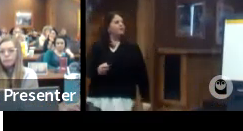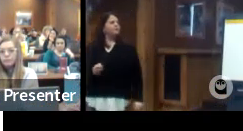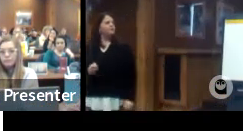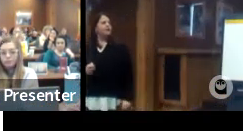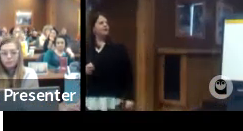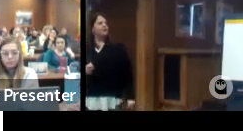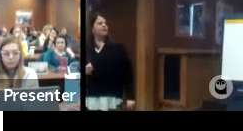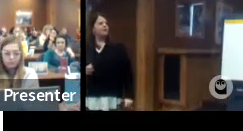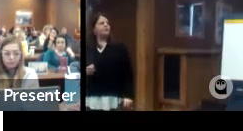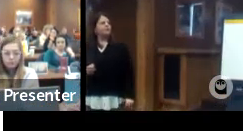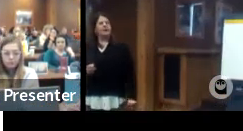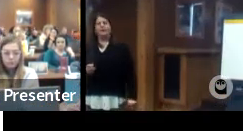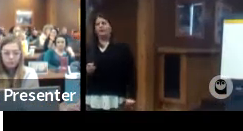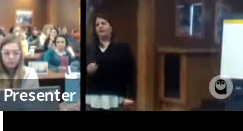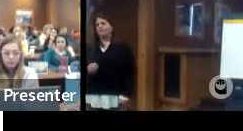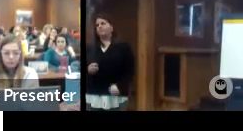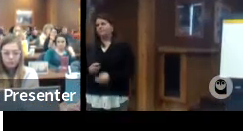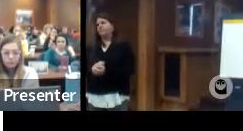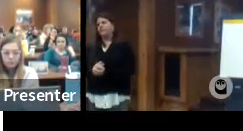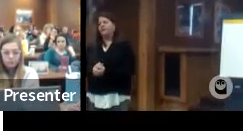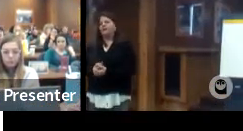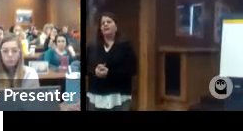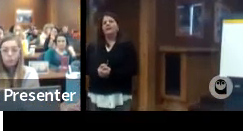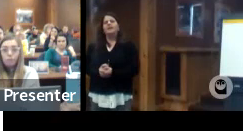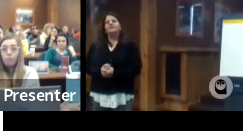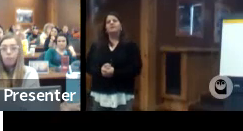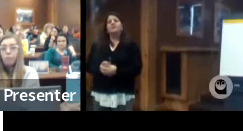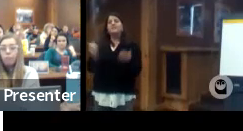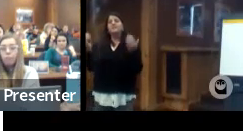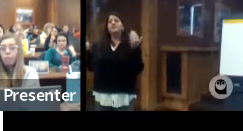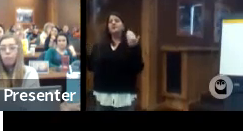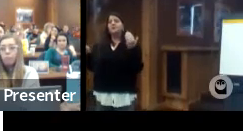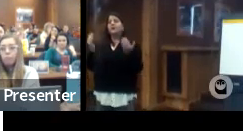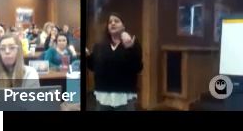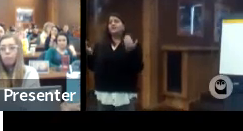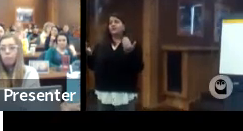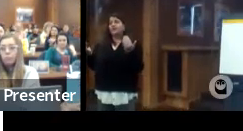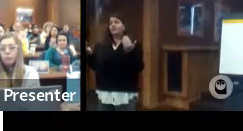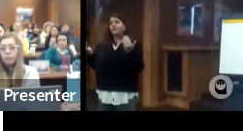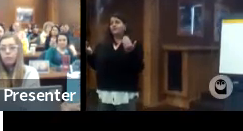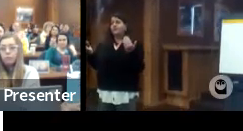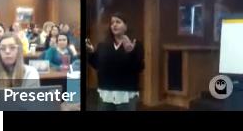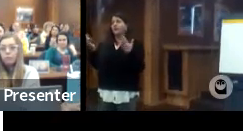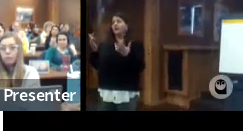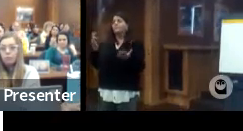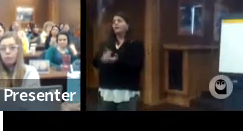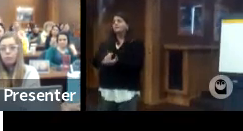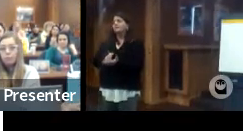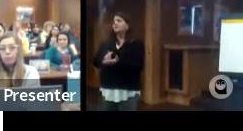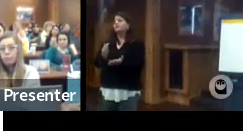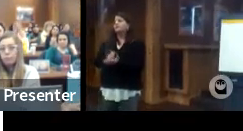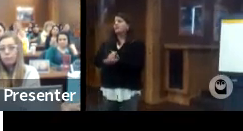I thought you said you prepared him. So this is a two-way street.